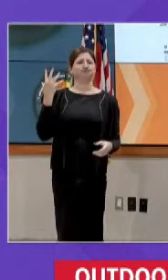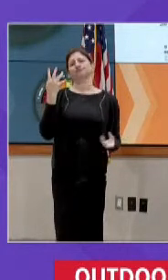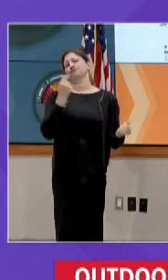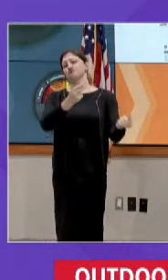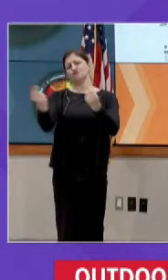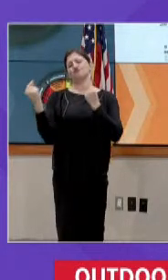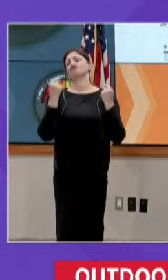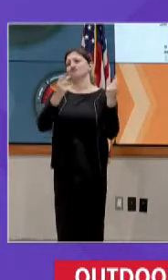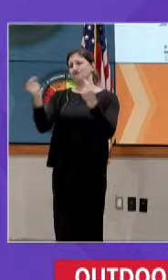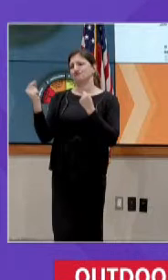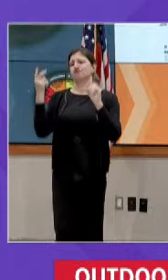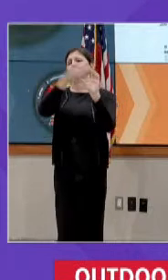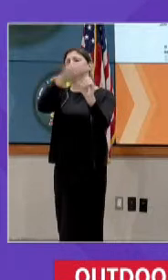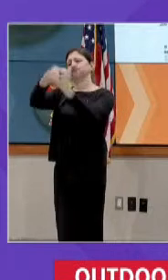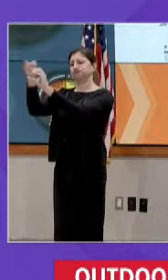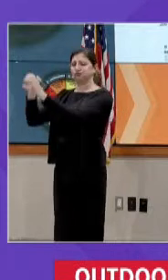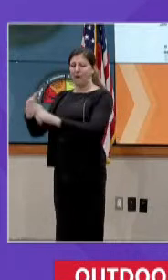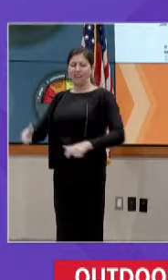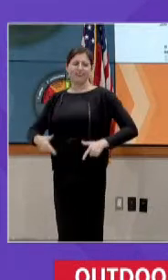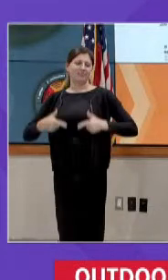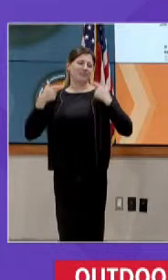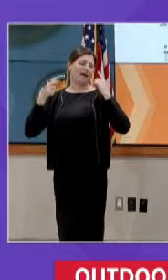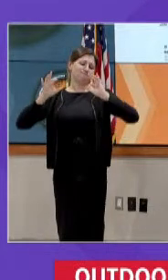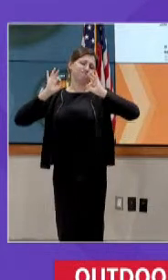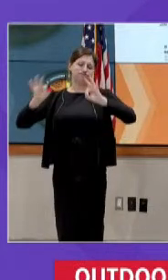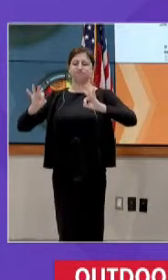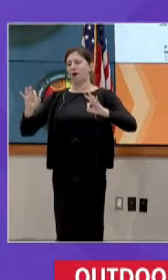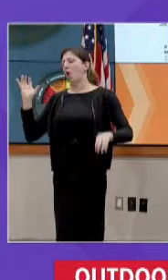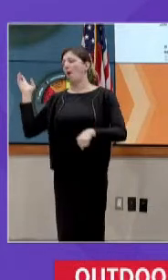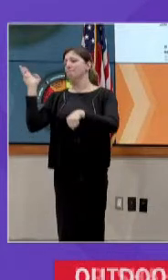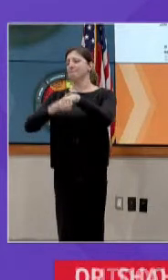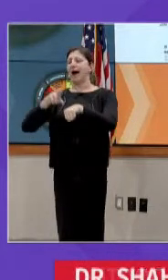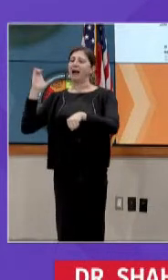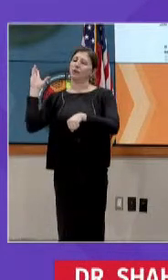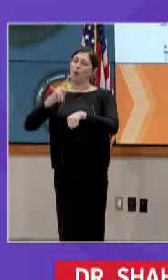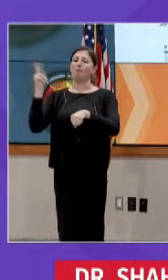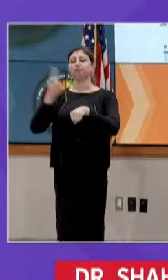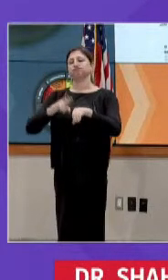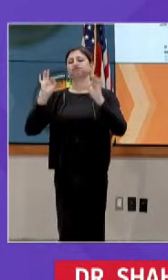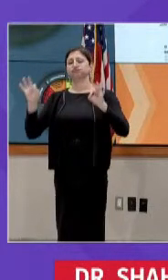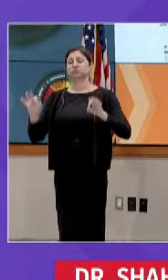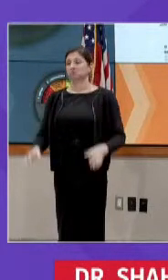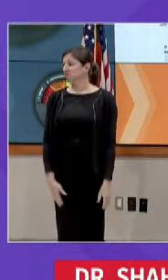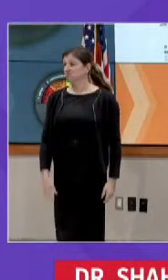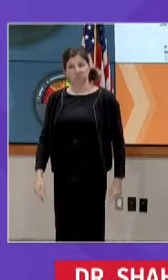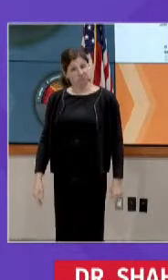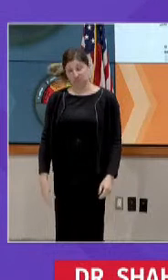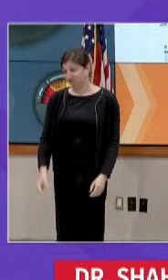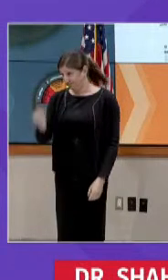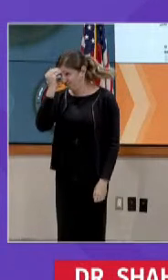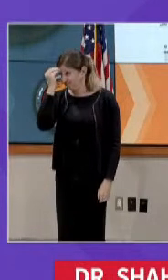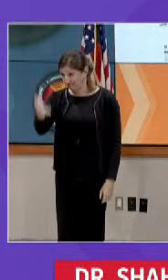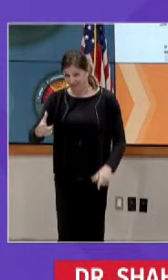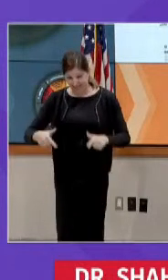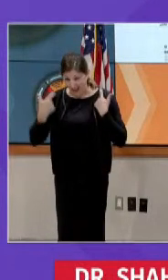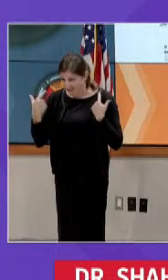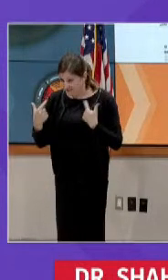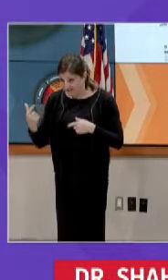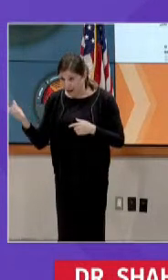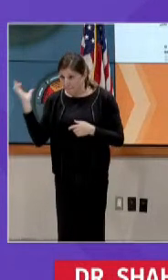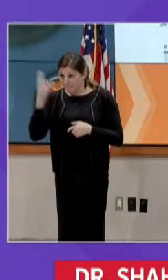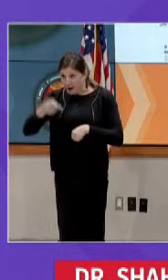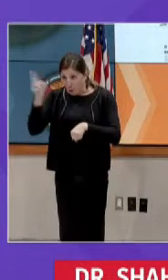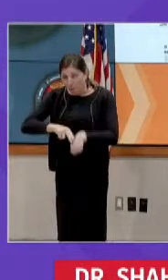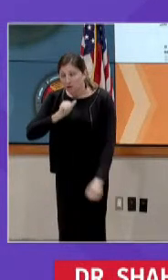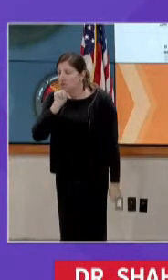to do because life is back to normal. I'm telling you, from a health standpoint, life is far from normal. And we